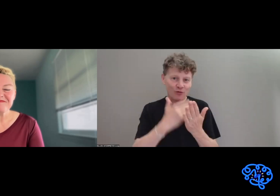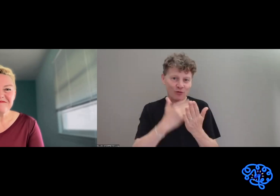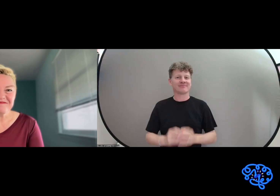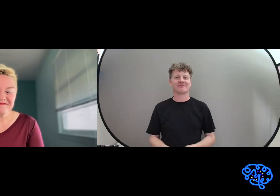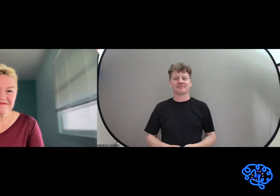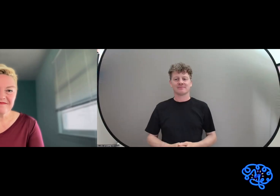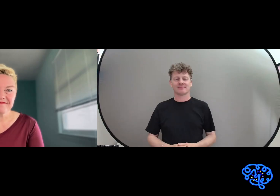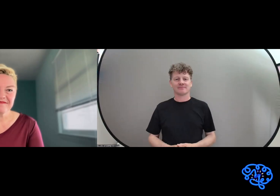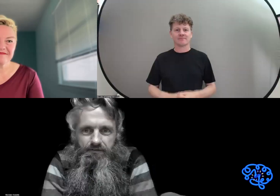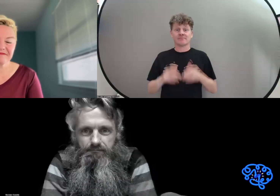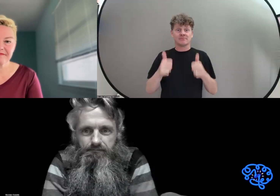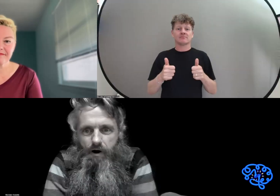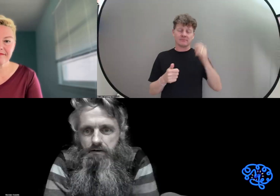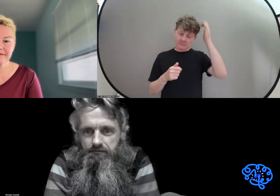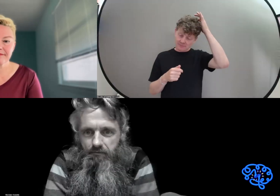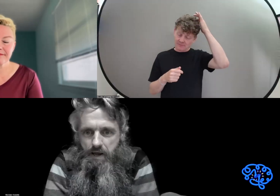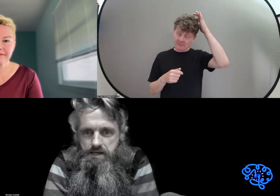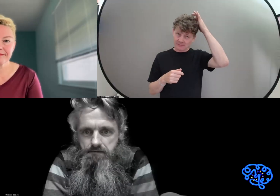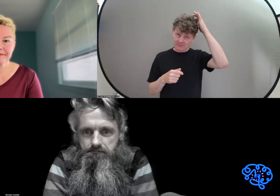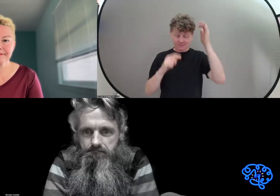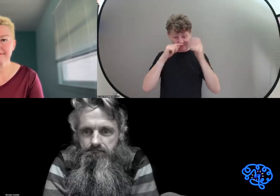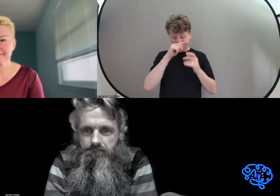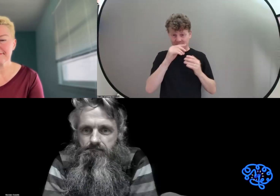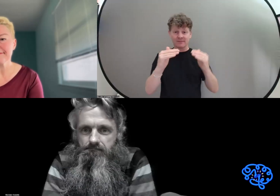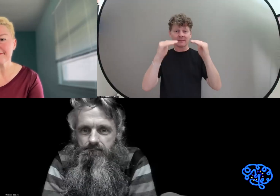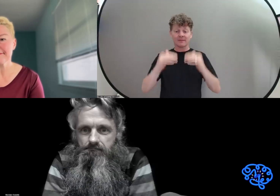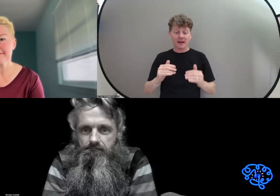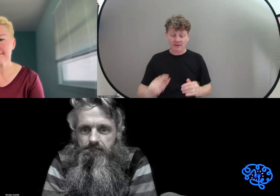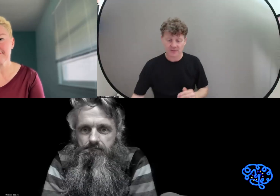Great. We have the next question from Margaret, from Peggy.